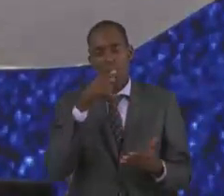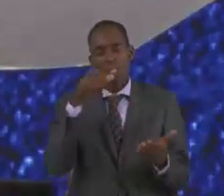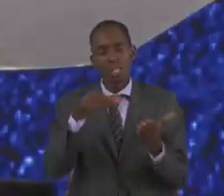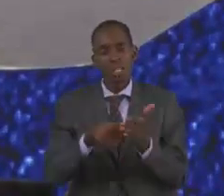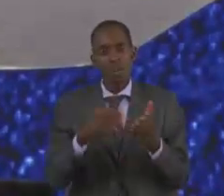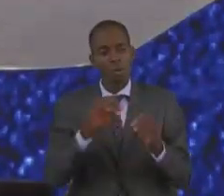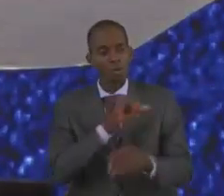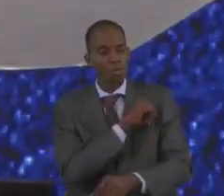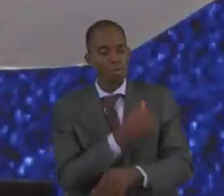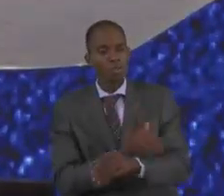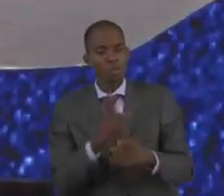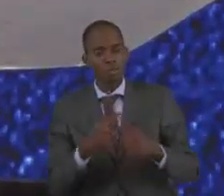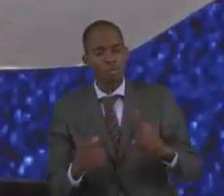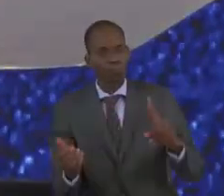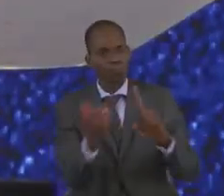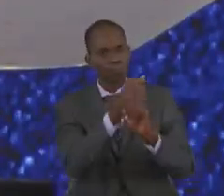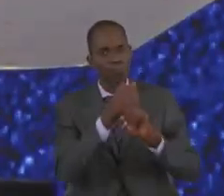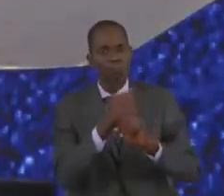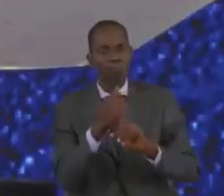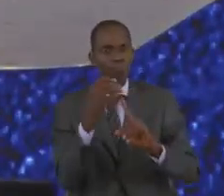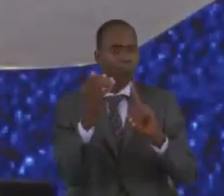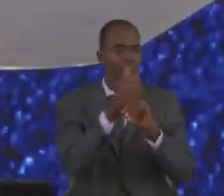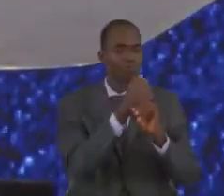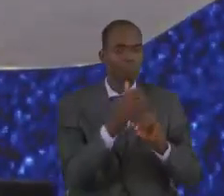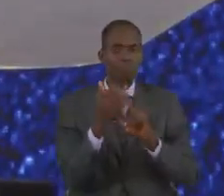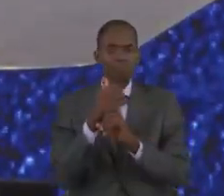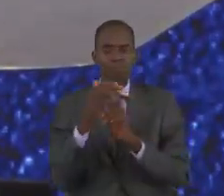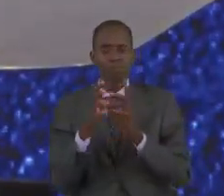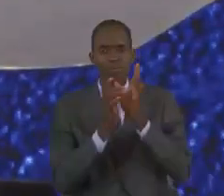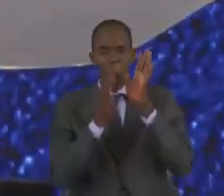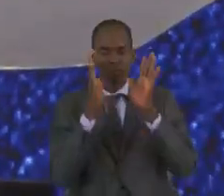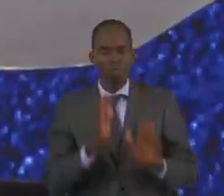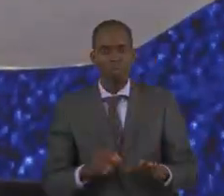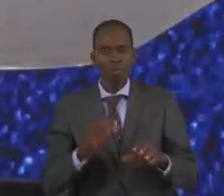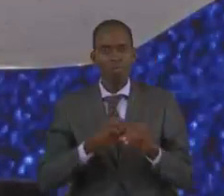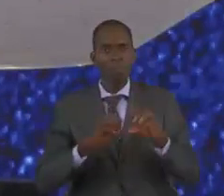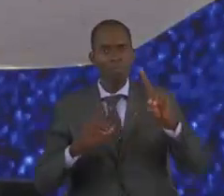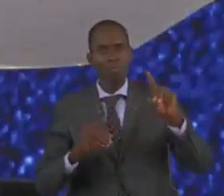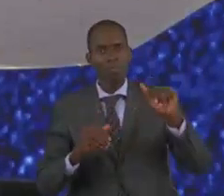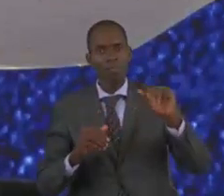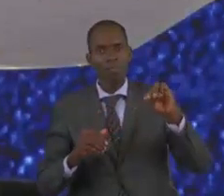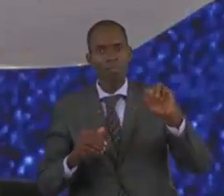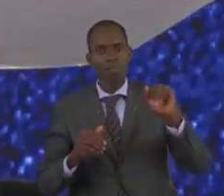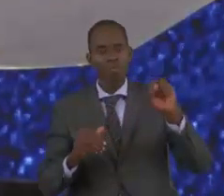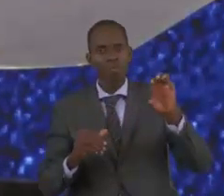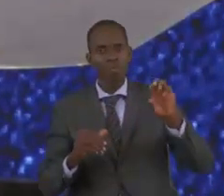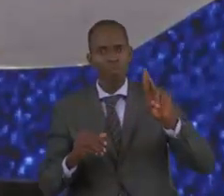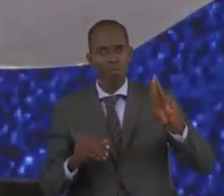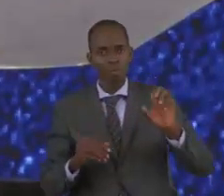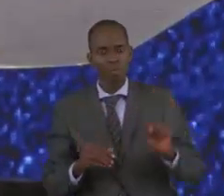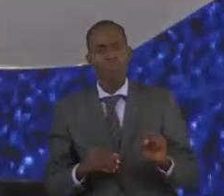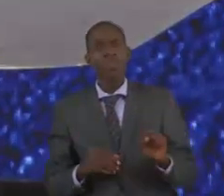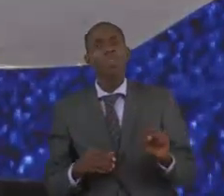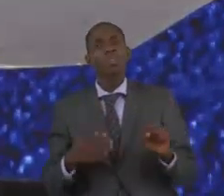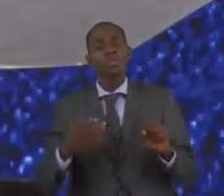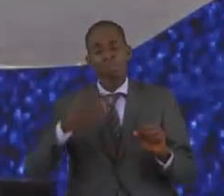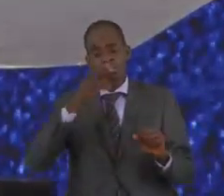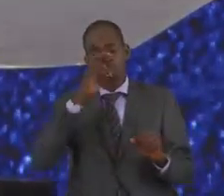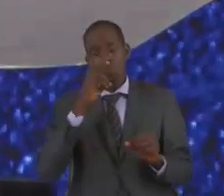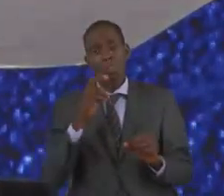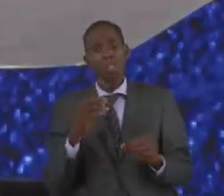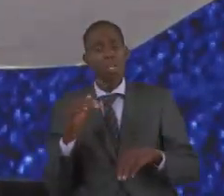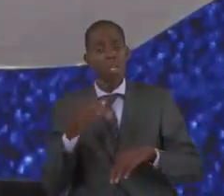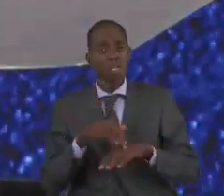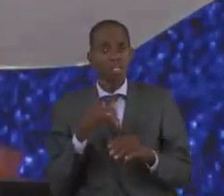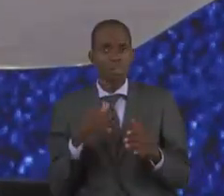the Christians in Damascus, they frown at the change and the transformation, they will cool down, they will pipe down.